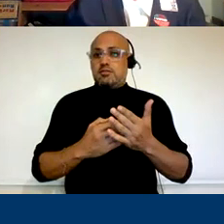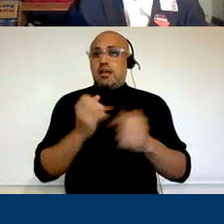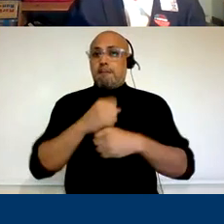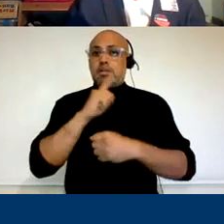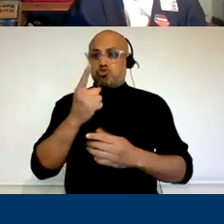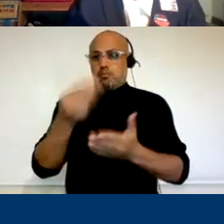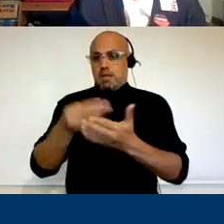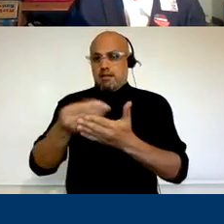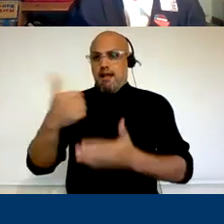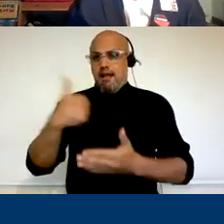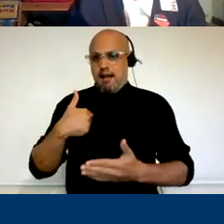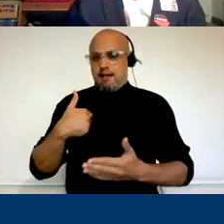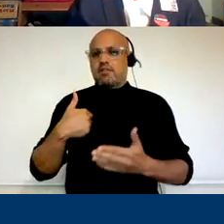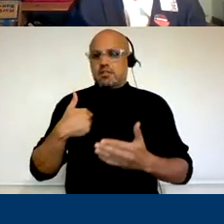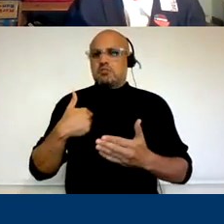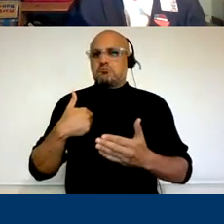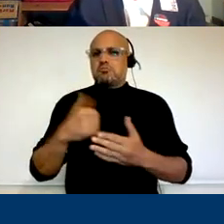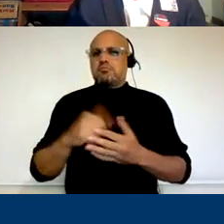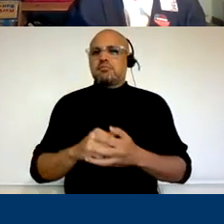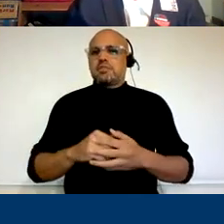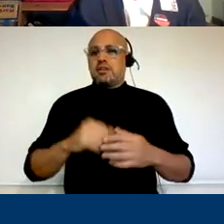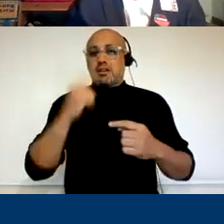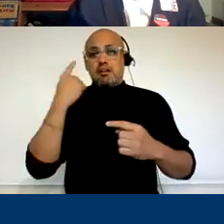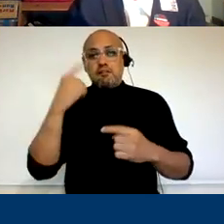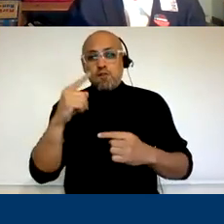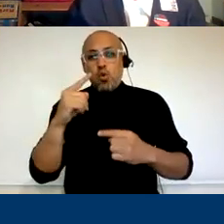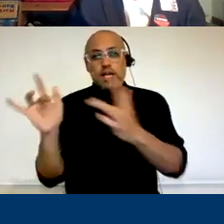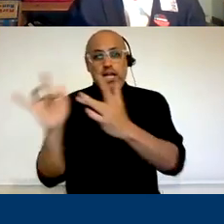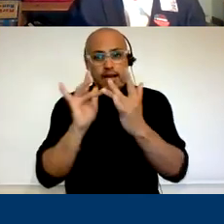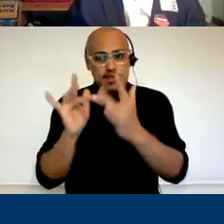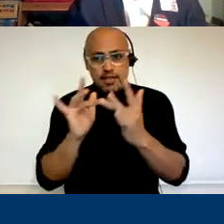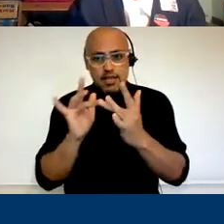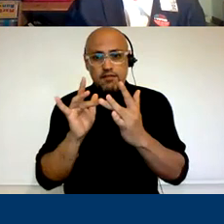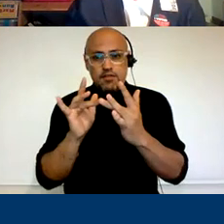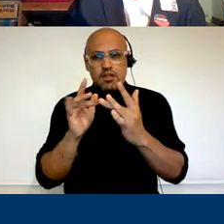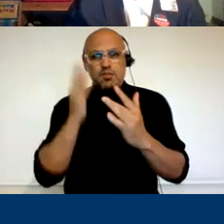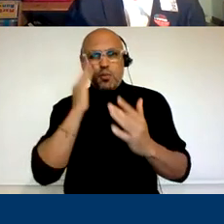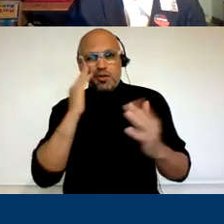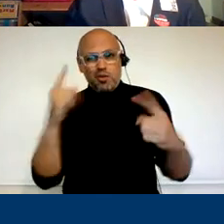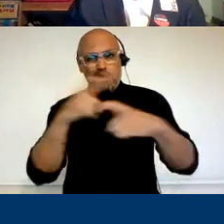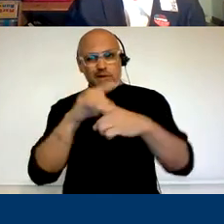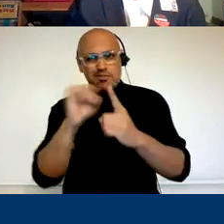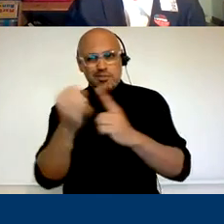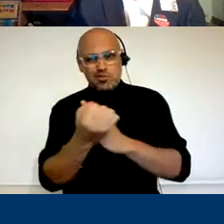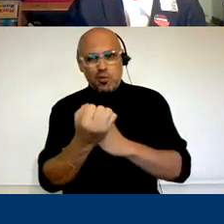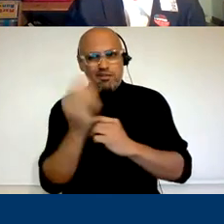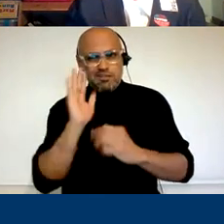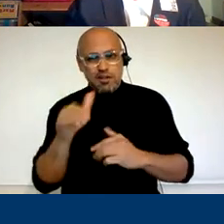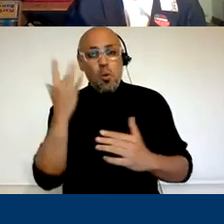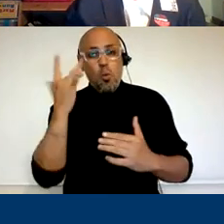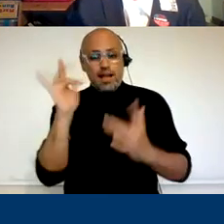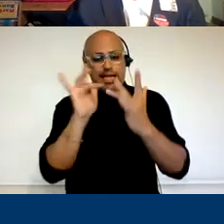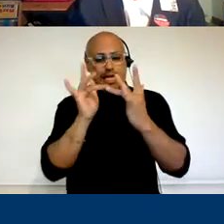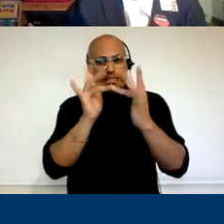the district we were able to overcome. When it comes to connectivity, we know it's very complicated situation because